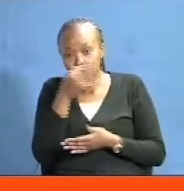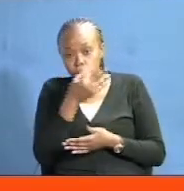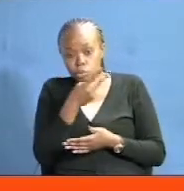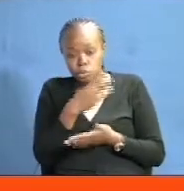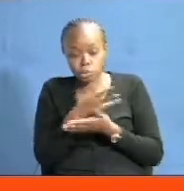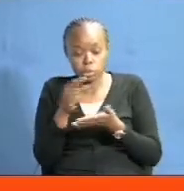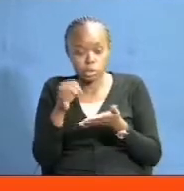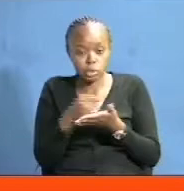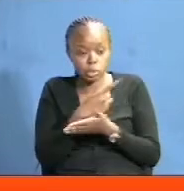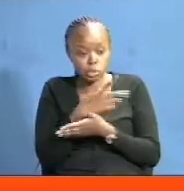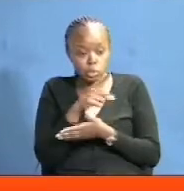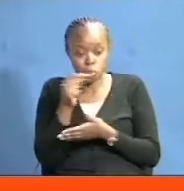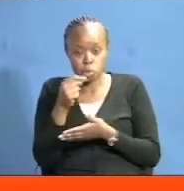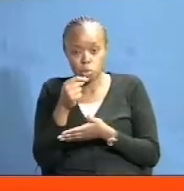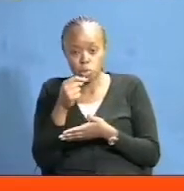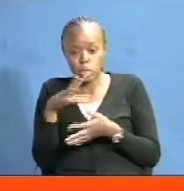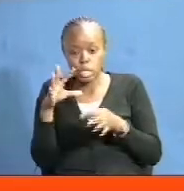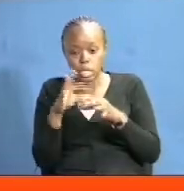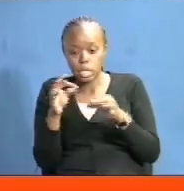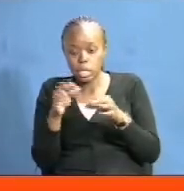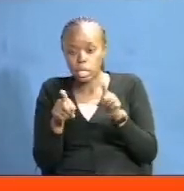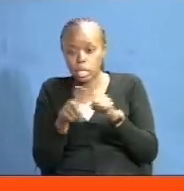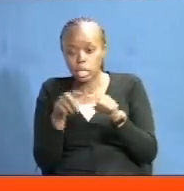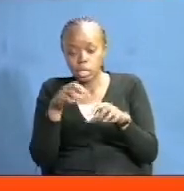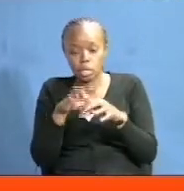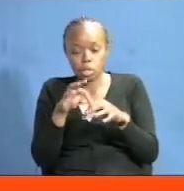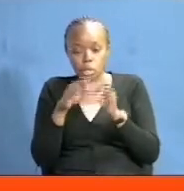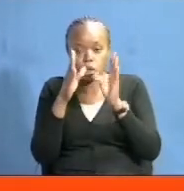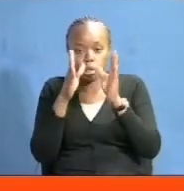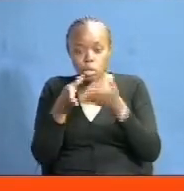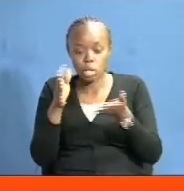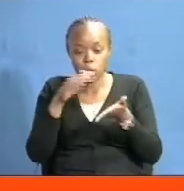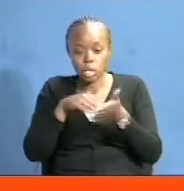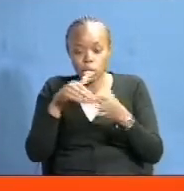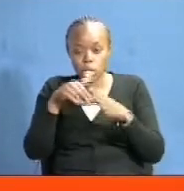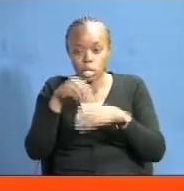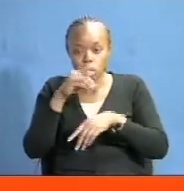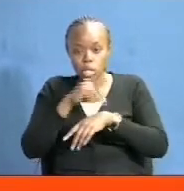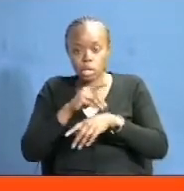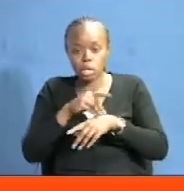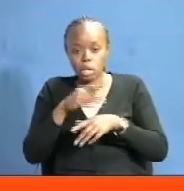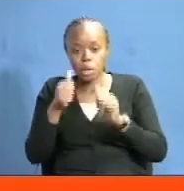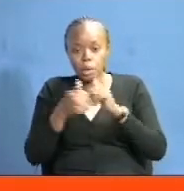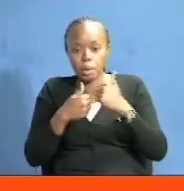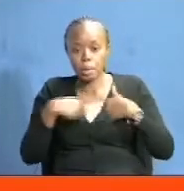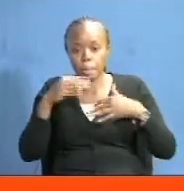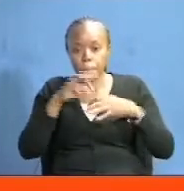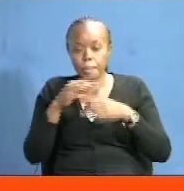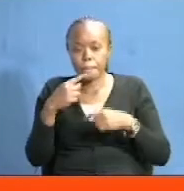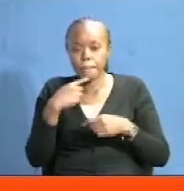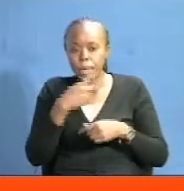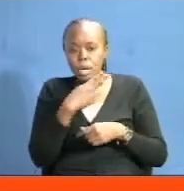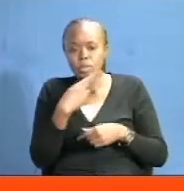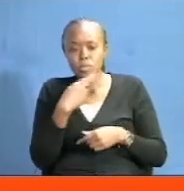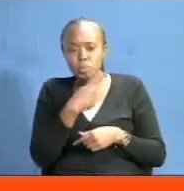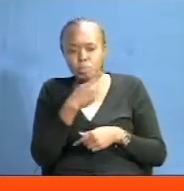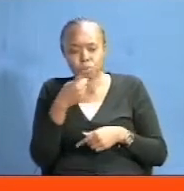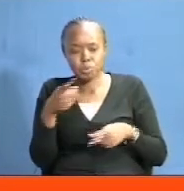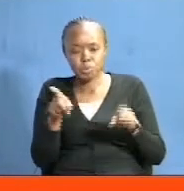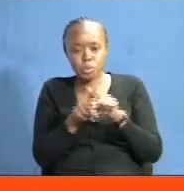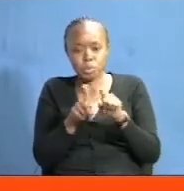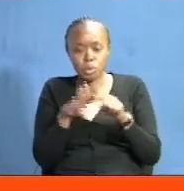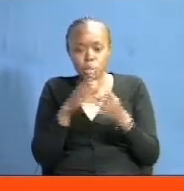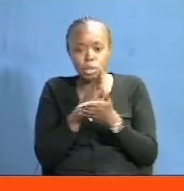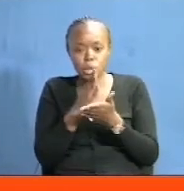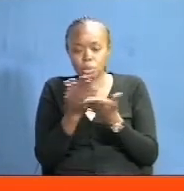them going there to, register as voters and coming to the polls day, going there to vote. So are you running also some